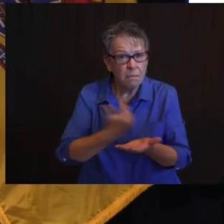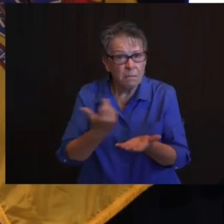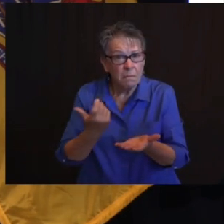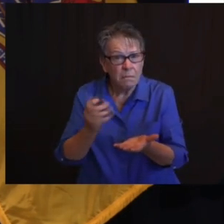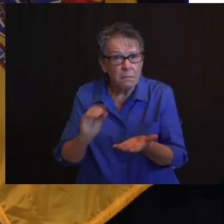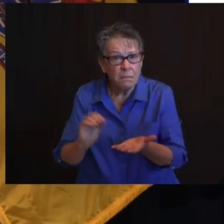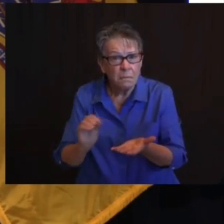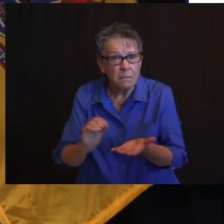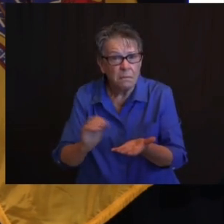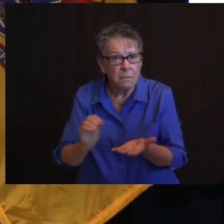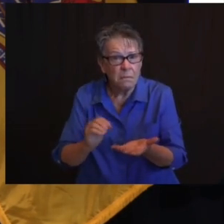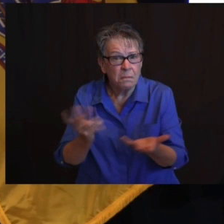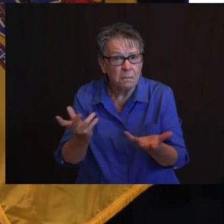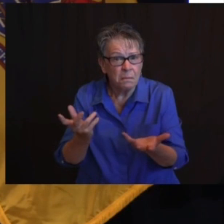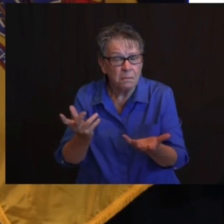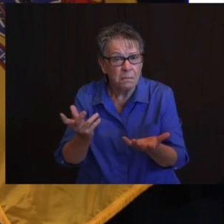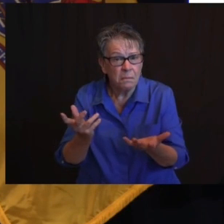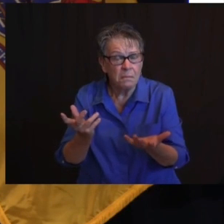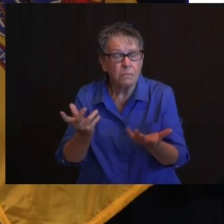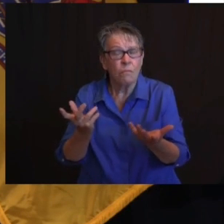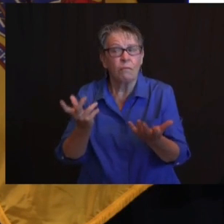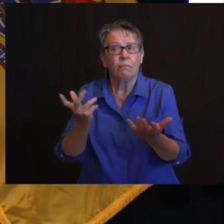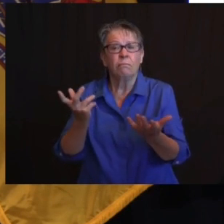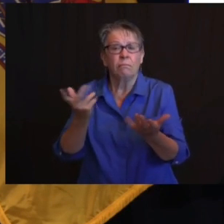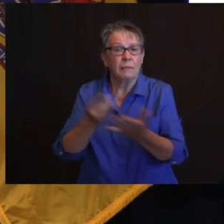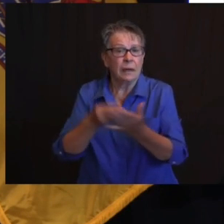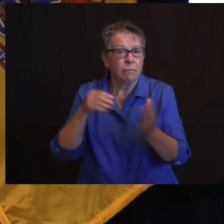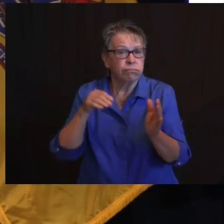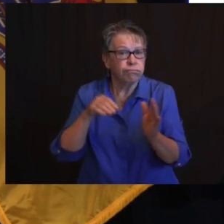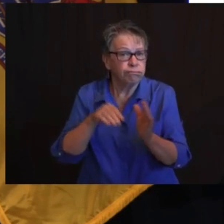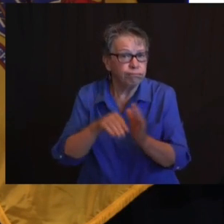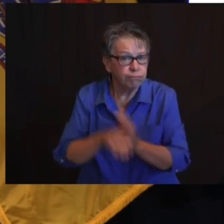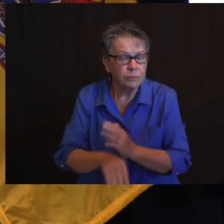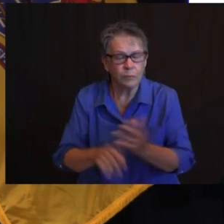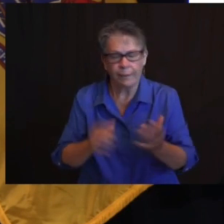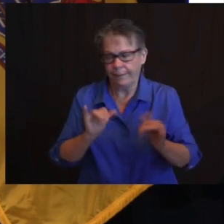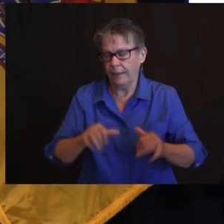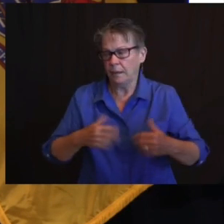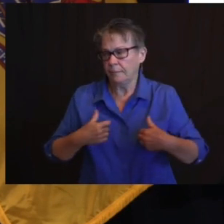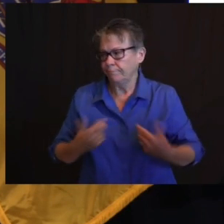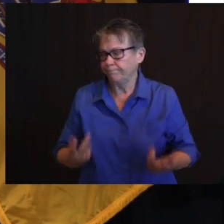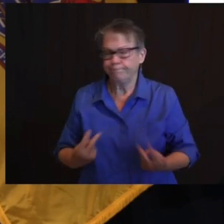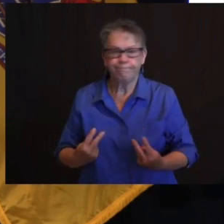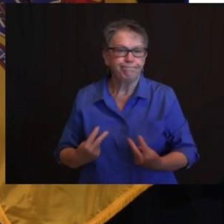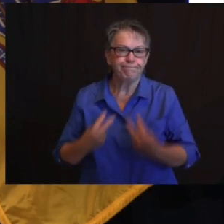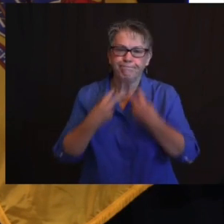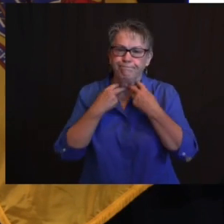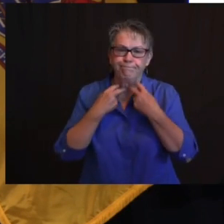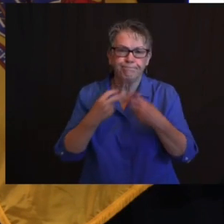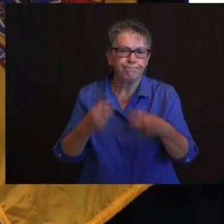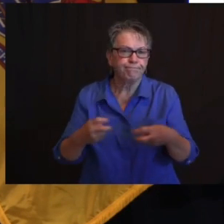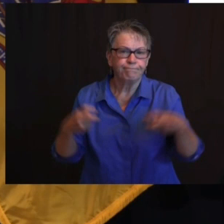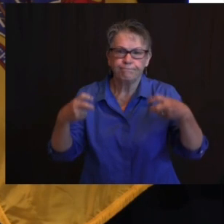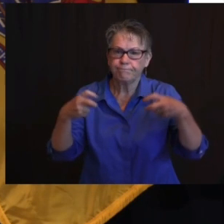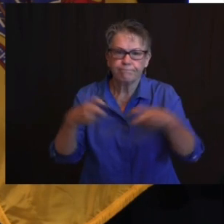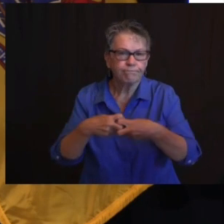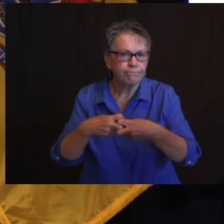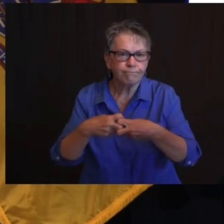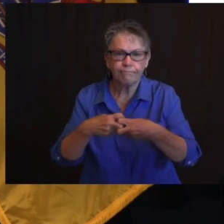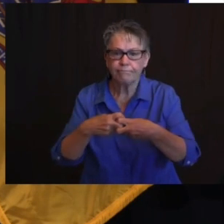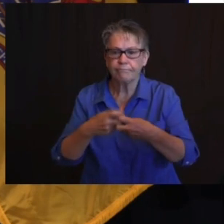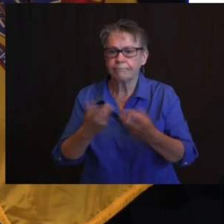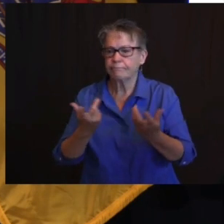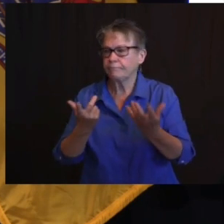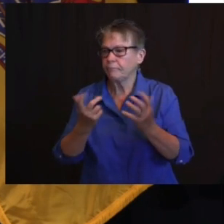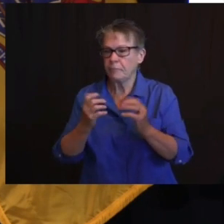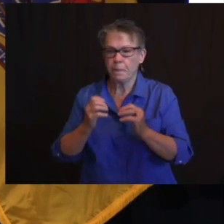it is, we're cornered. There's only two ways out of this. And so the advocates who care about it, as